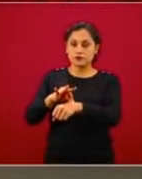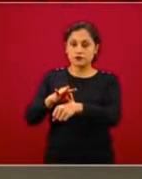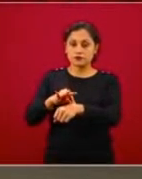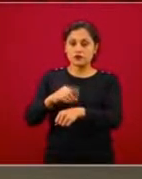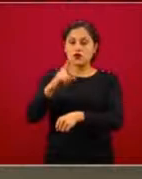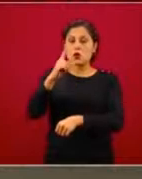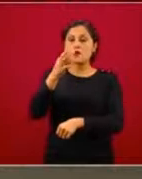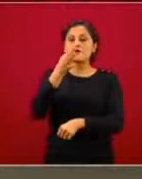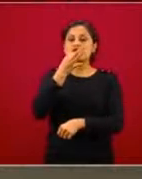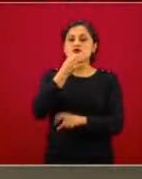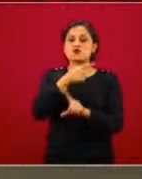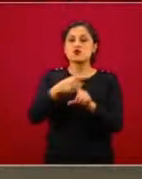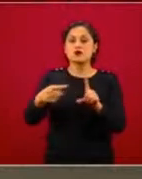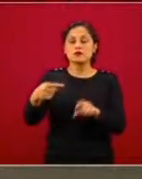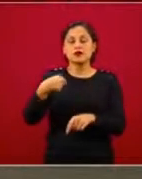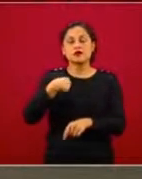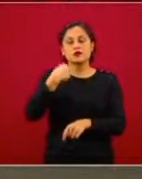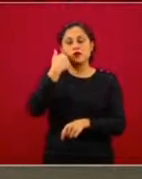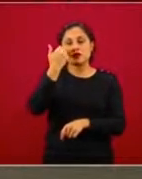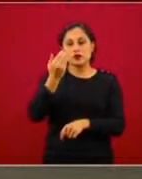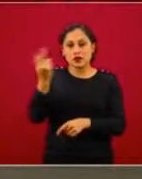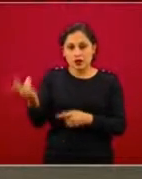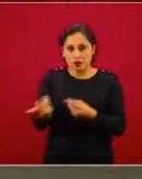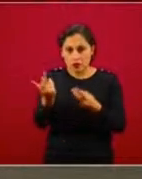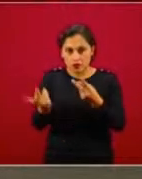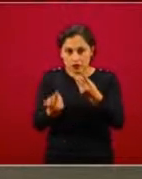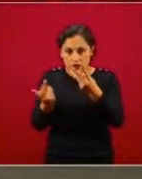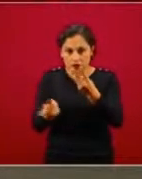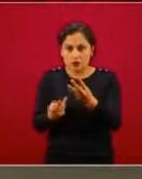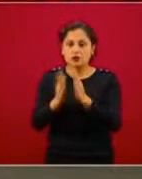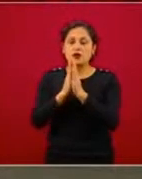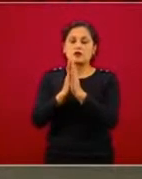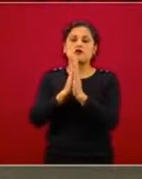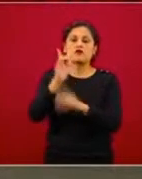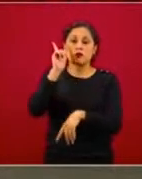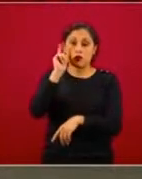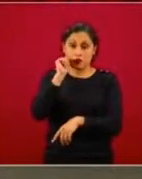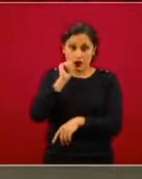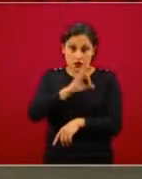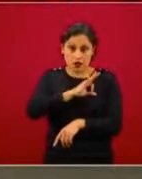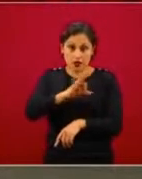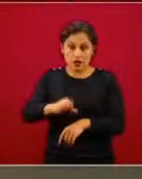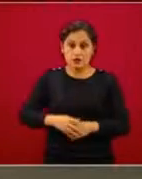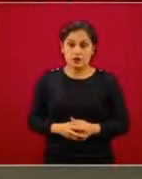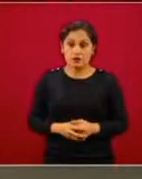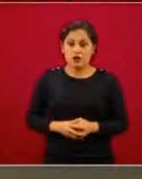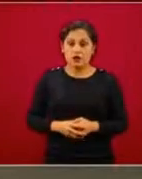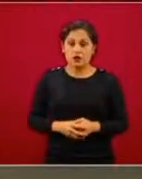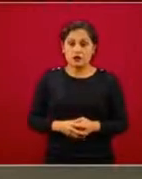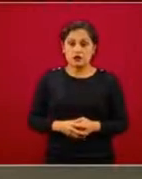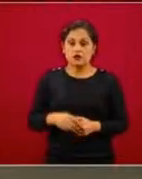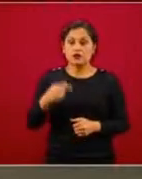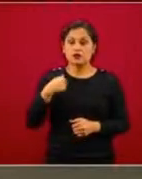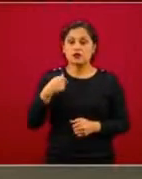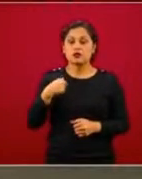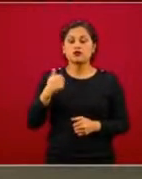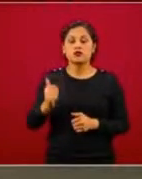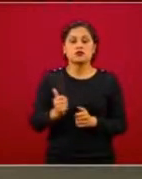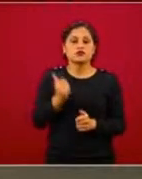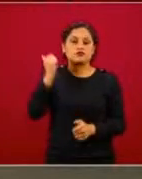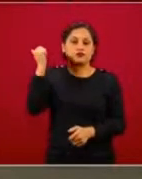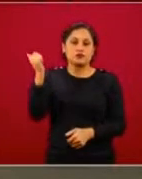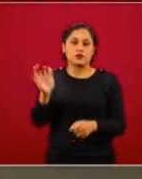Doctor, there's 1 minute and a half left. I wanted to ask you a question, and then maybe if you could answer tomorrow.